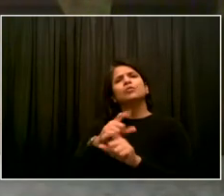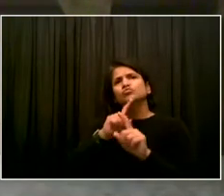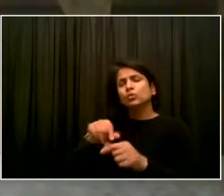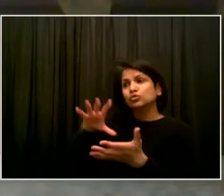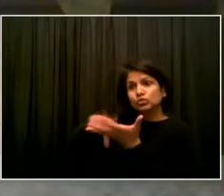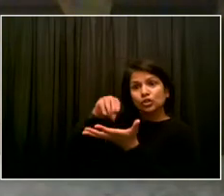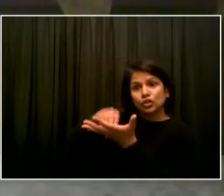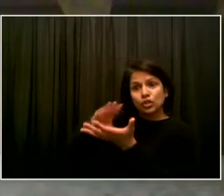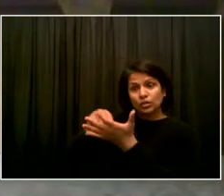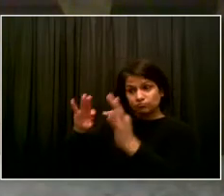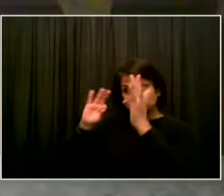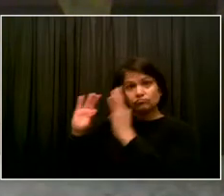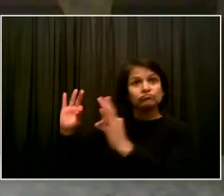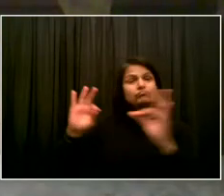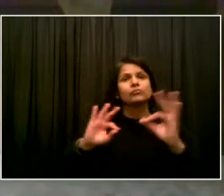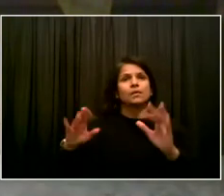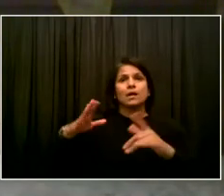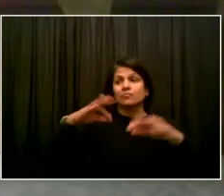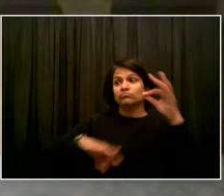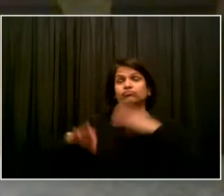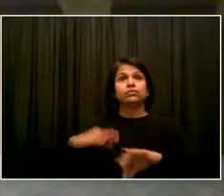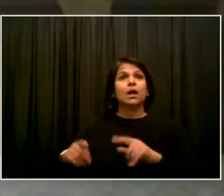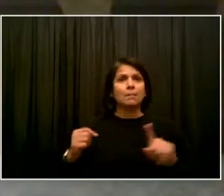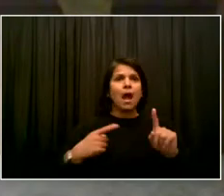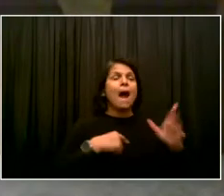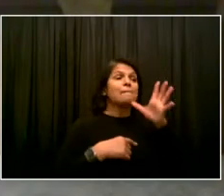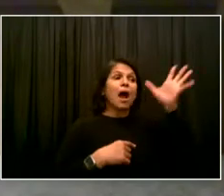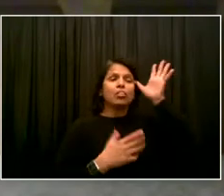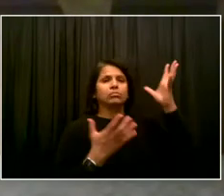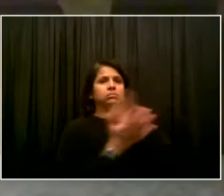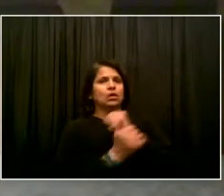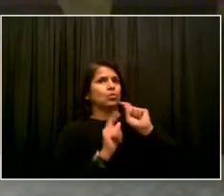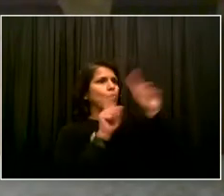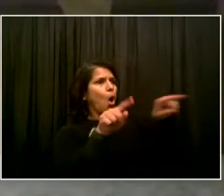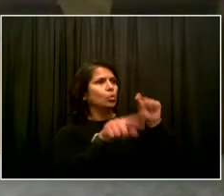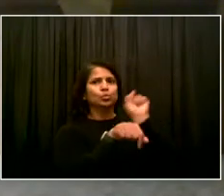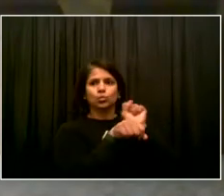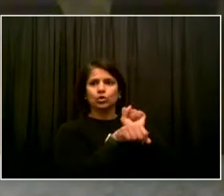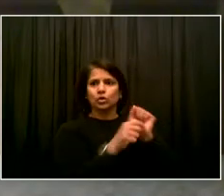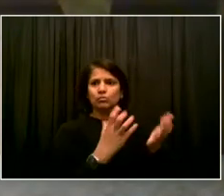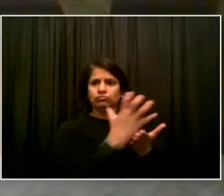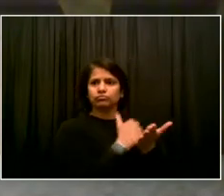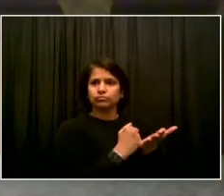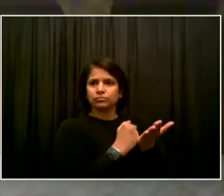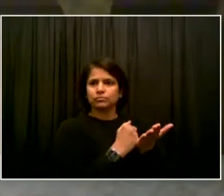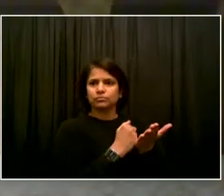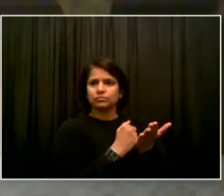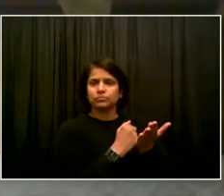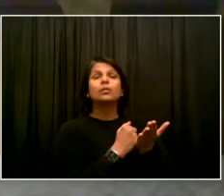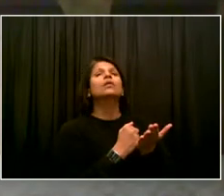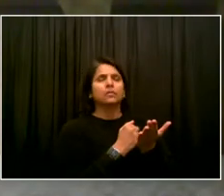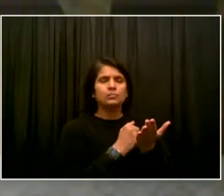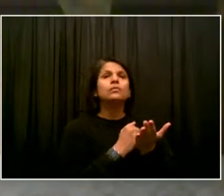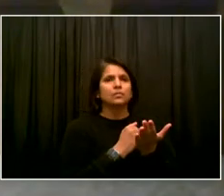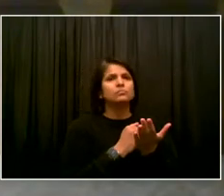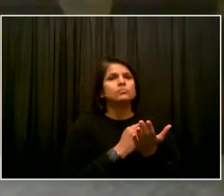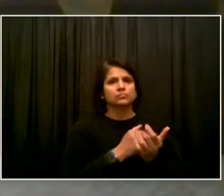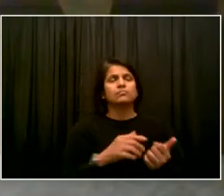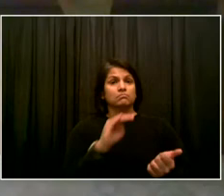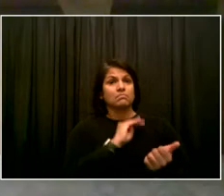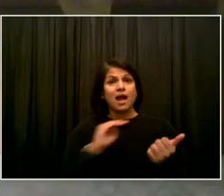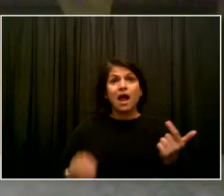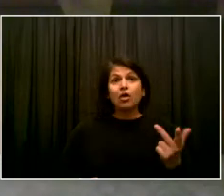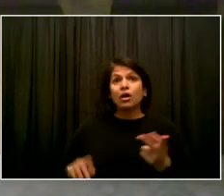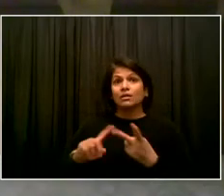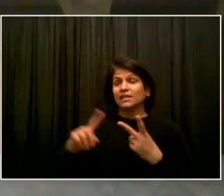continue to thrive. And so to the mayor of the city of New York and to the governor of this state, I cannot tell you enough how I appreciate